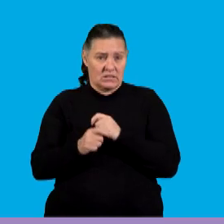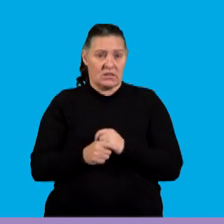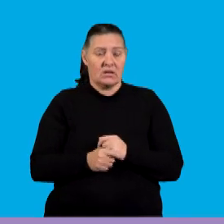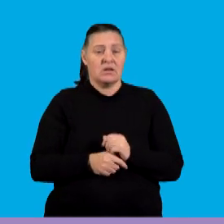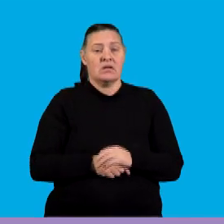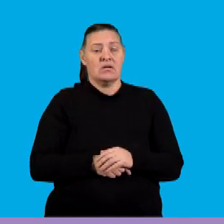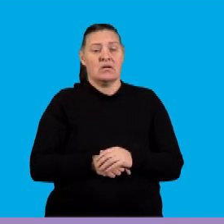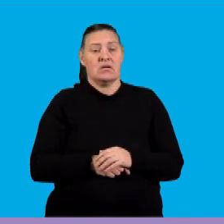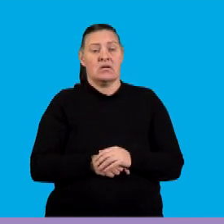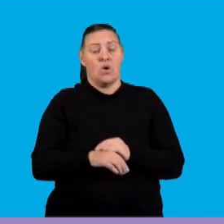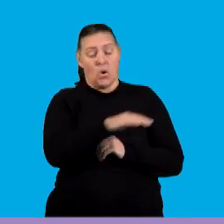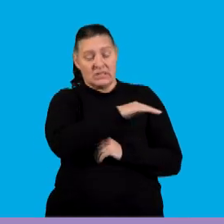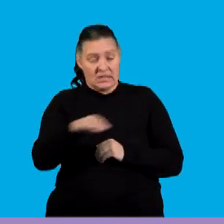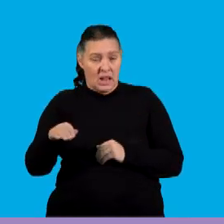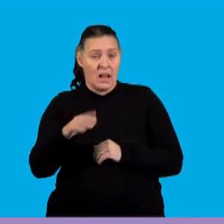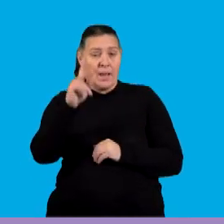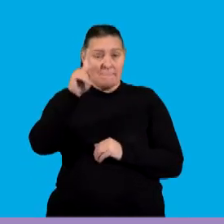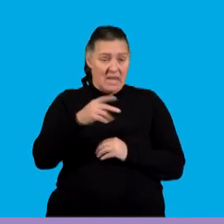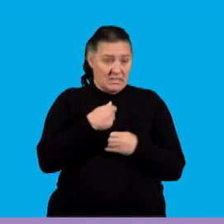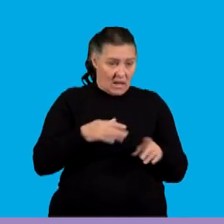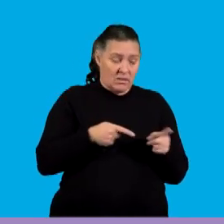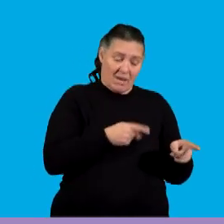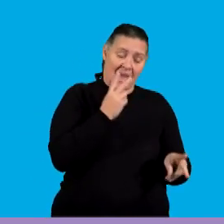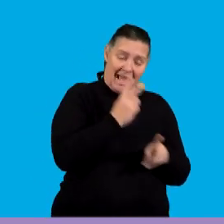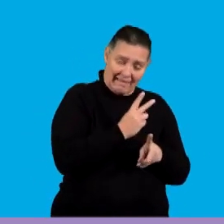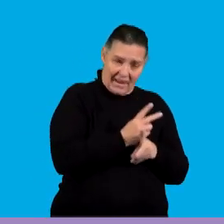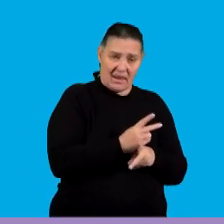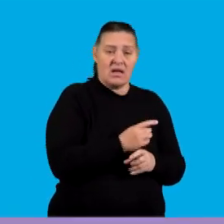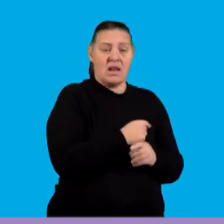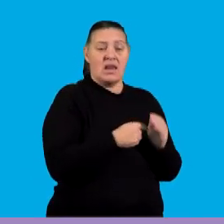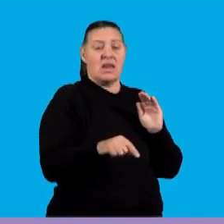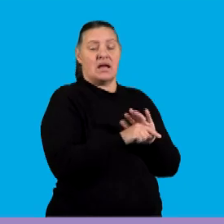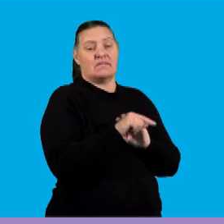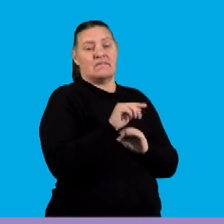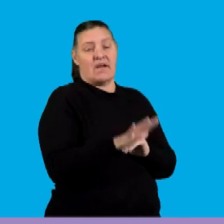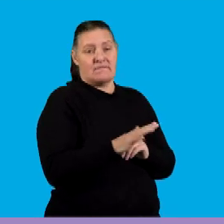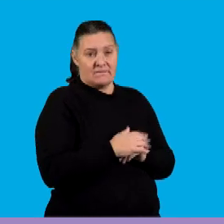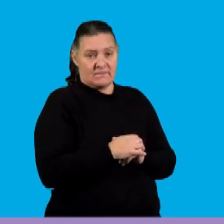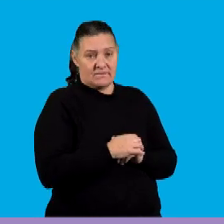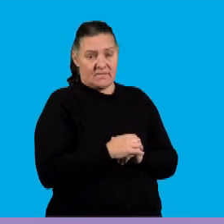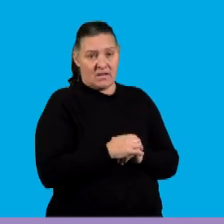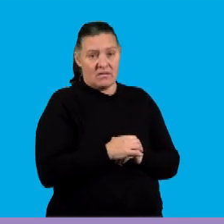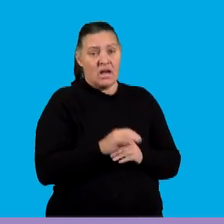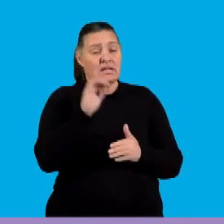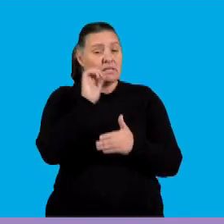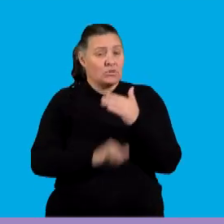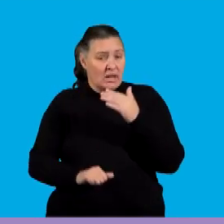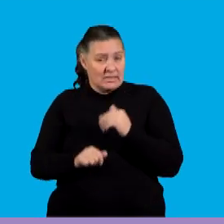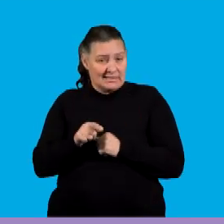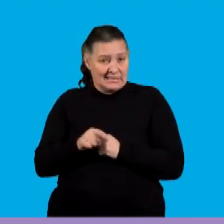horizontal change, because I started with point P, I need to start with the -5. and we are going to